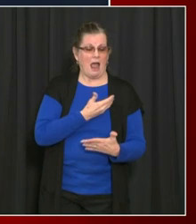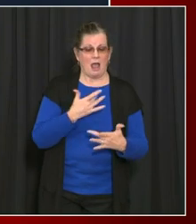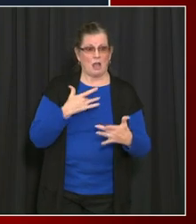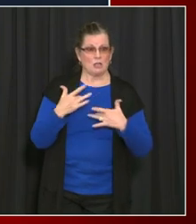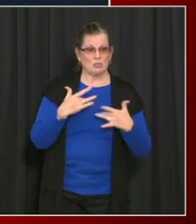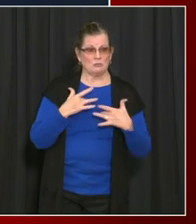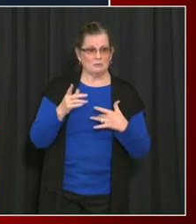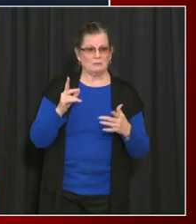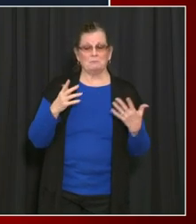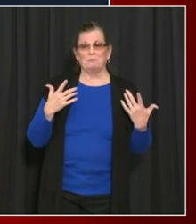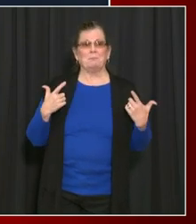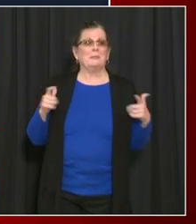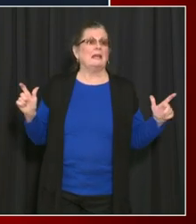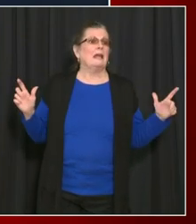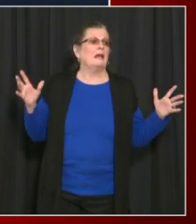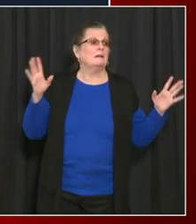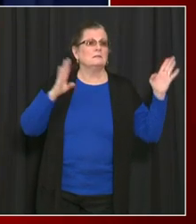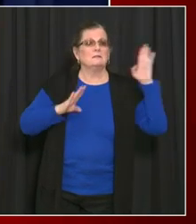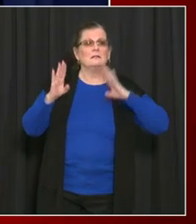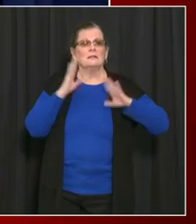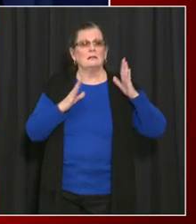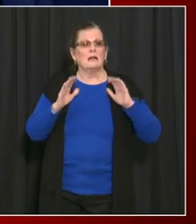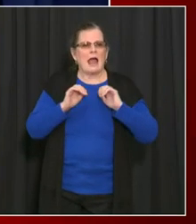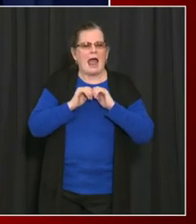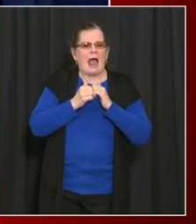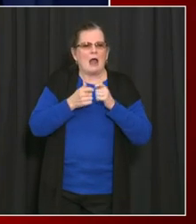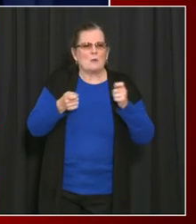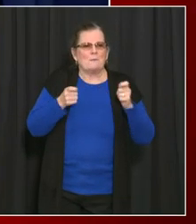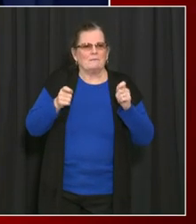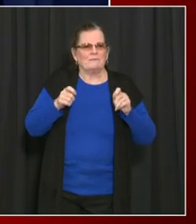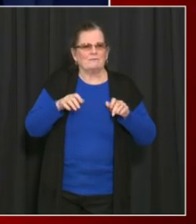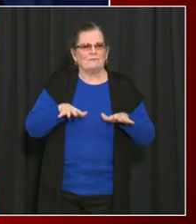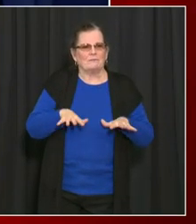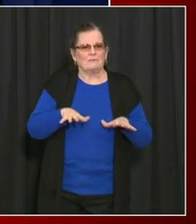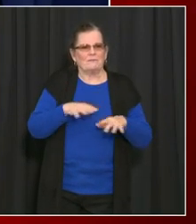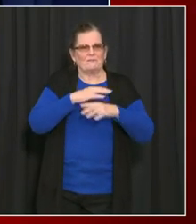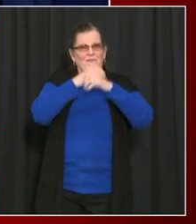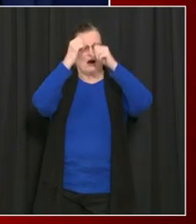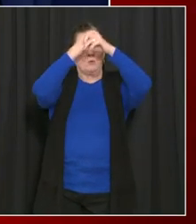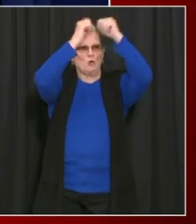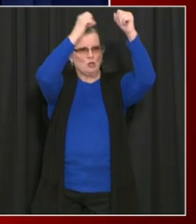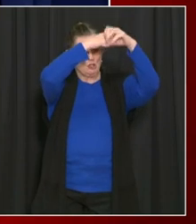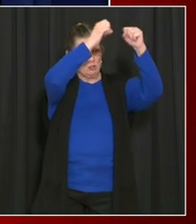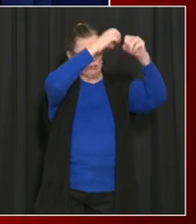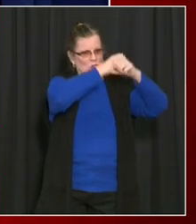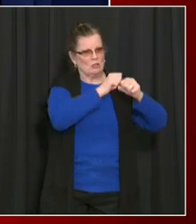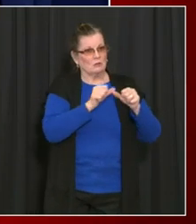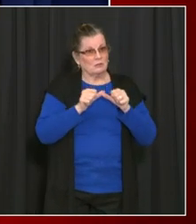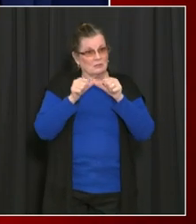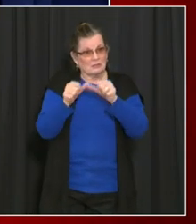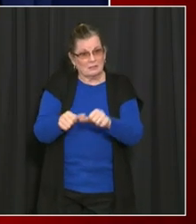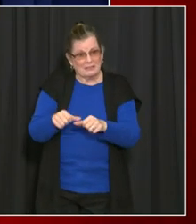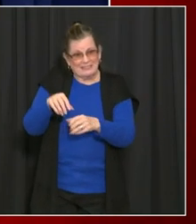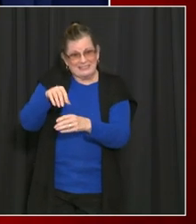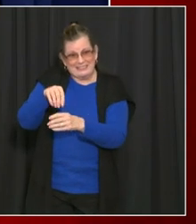big concern would be around how to manage fireworks, and we will continue to work with Interior on